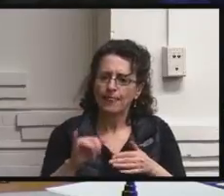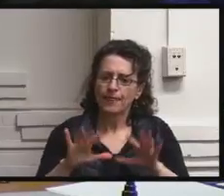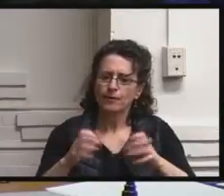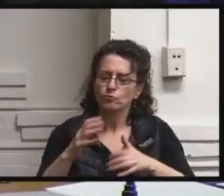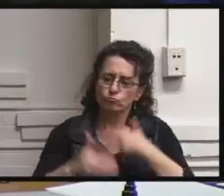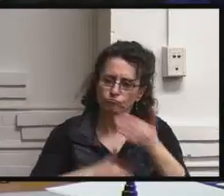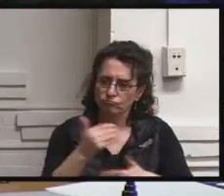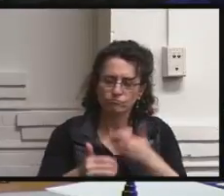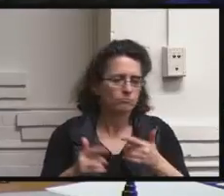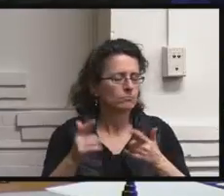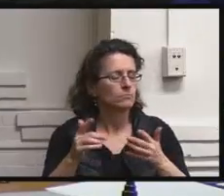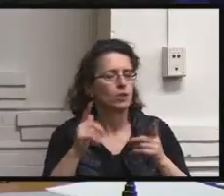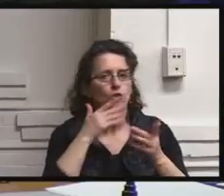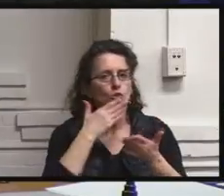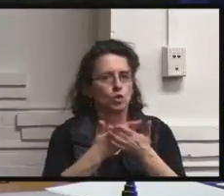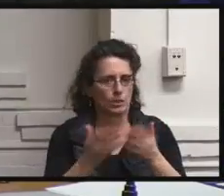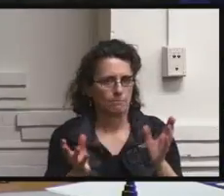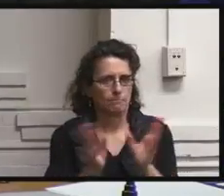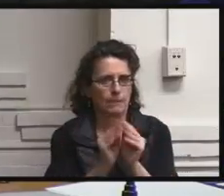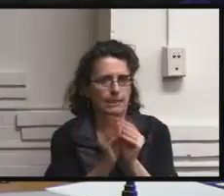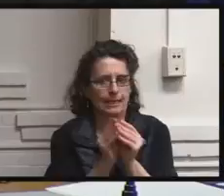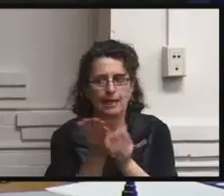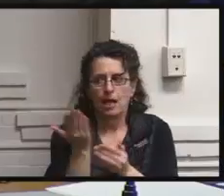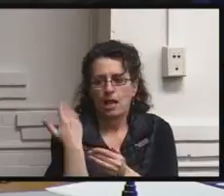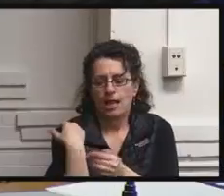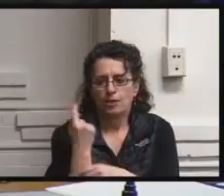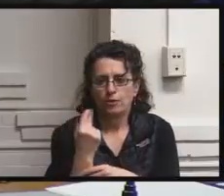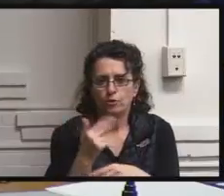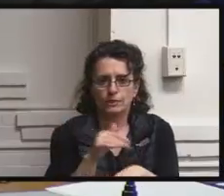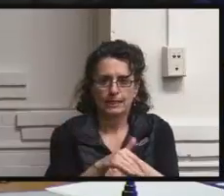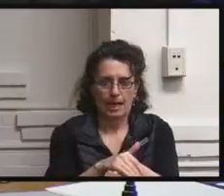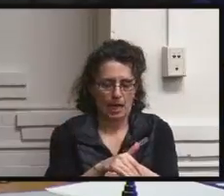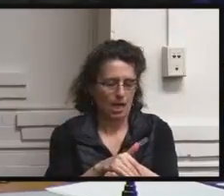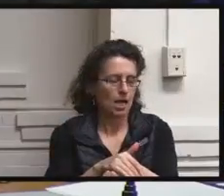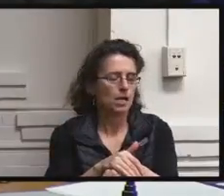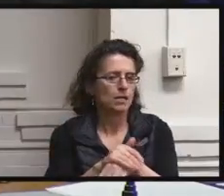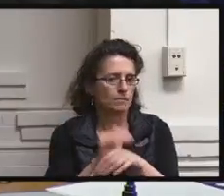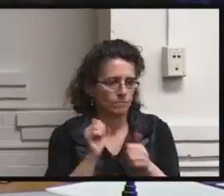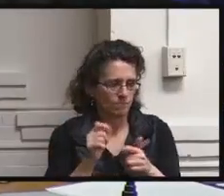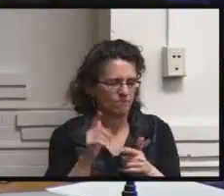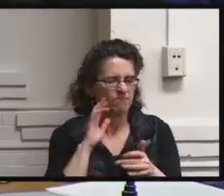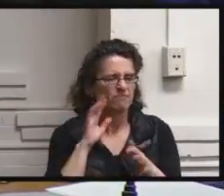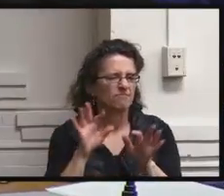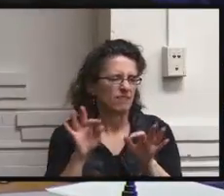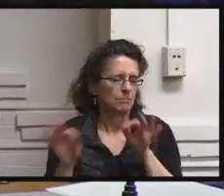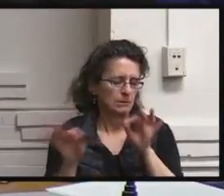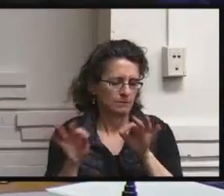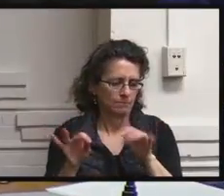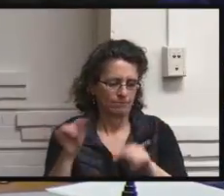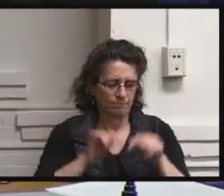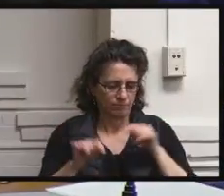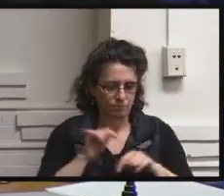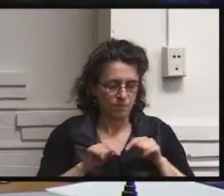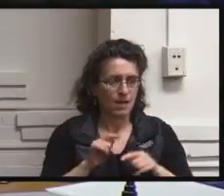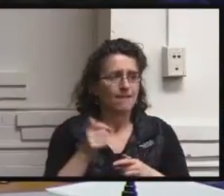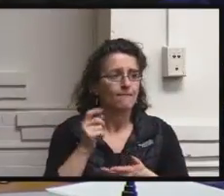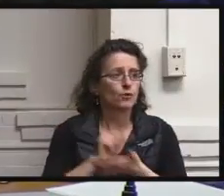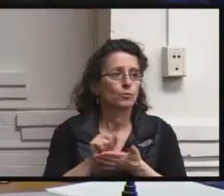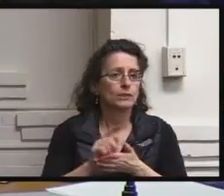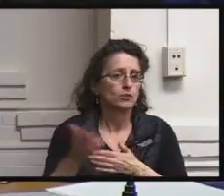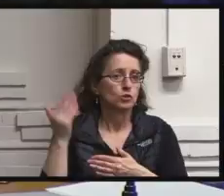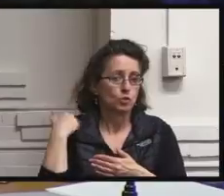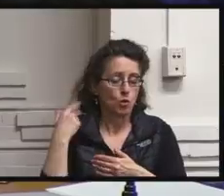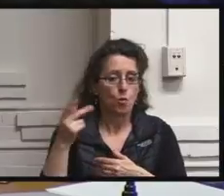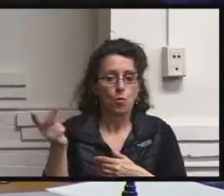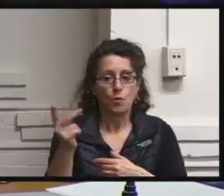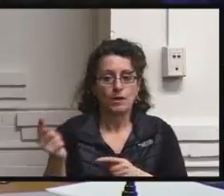Thursday night. The culmination of the conversation that began here a few weeks ago and has been ongoing since then in